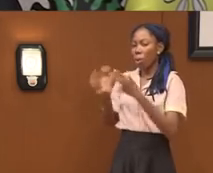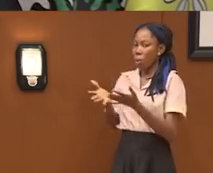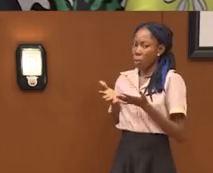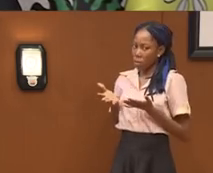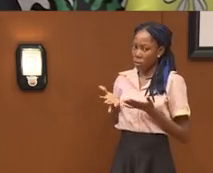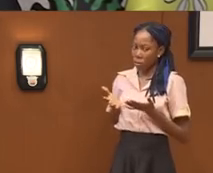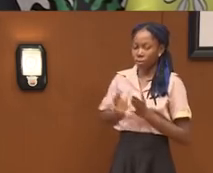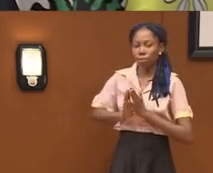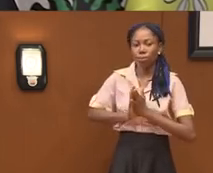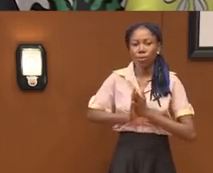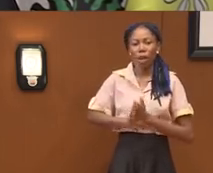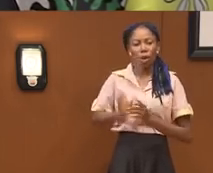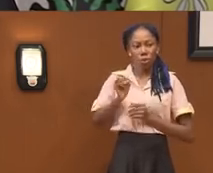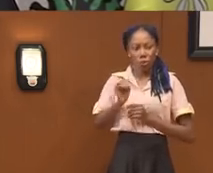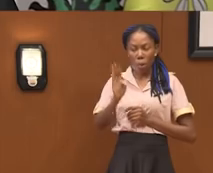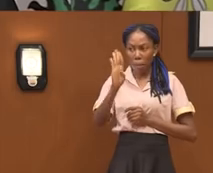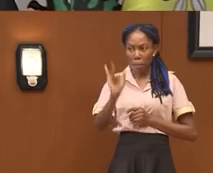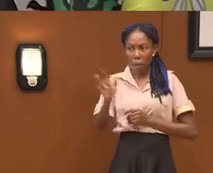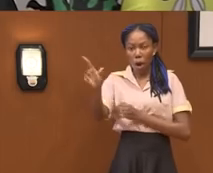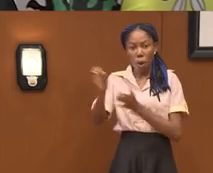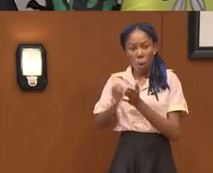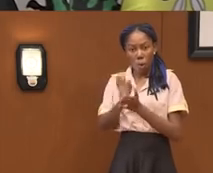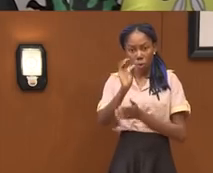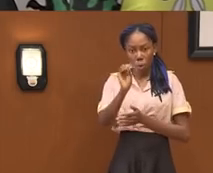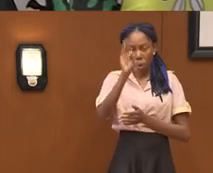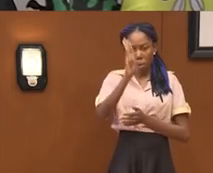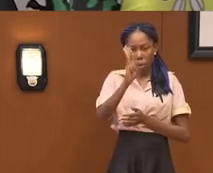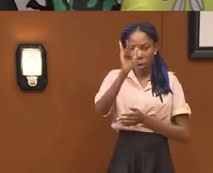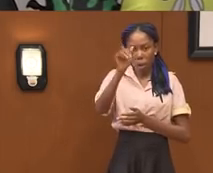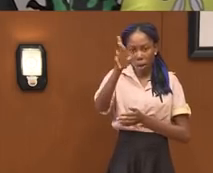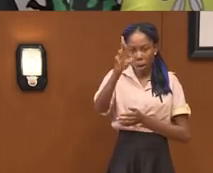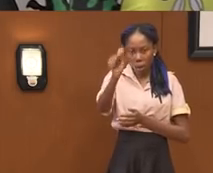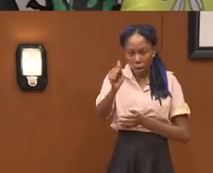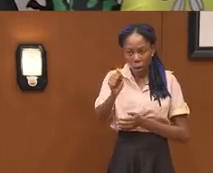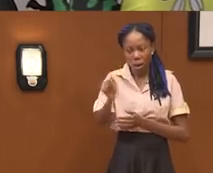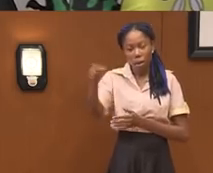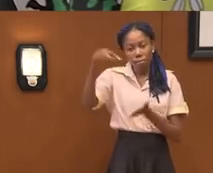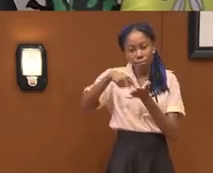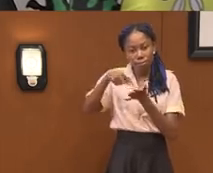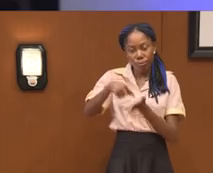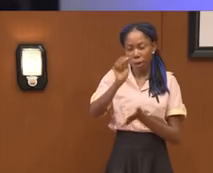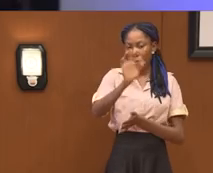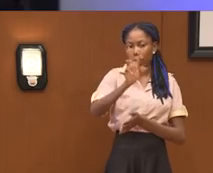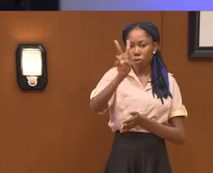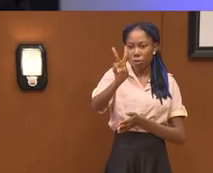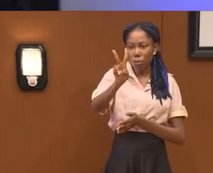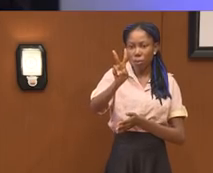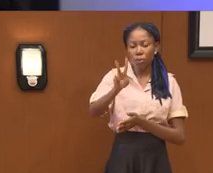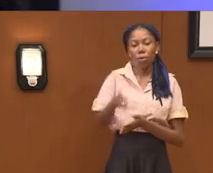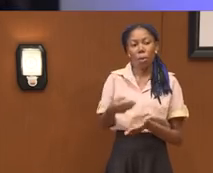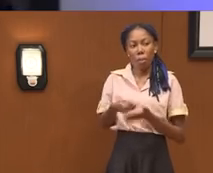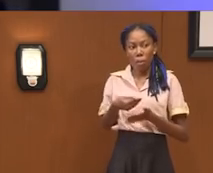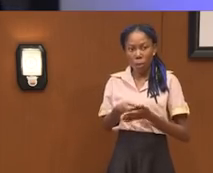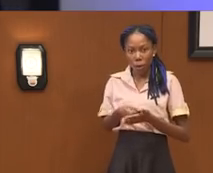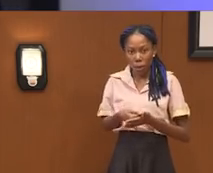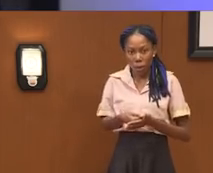claiming that by his own record, he's owing you 56,000 naira. It's not true. In respect